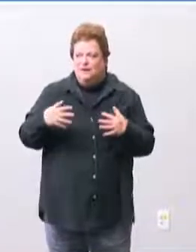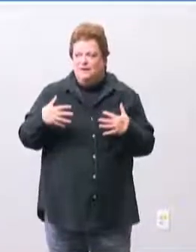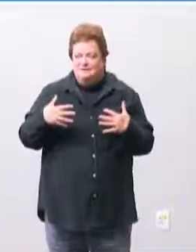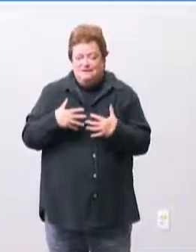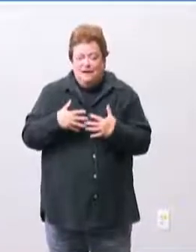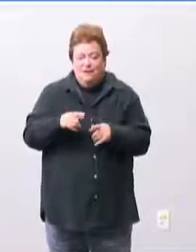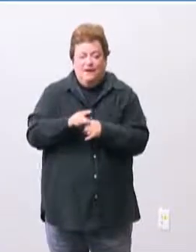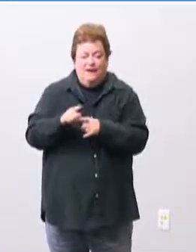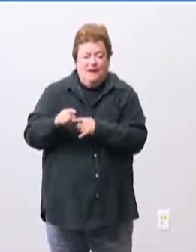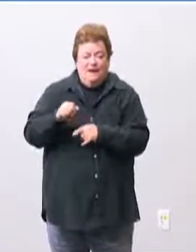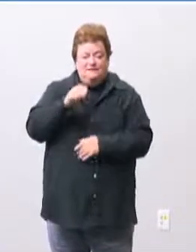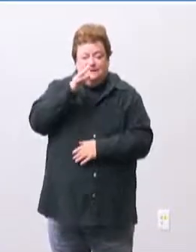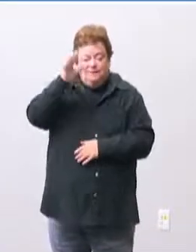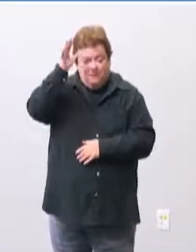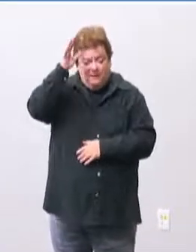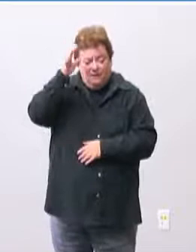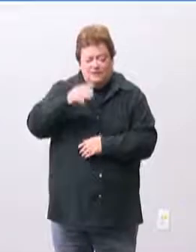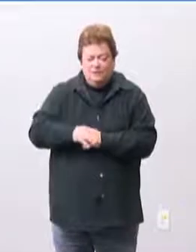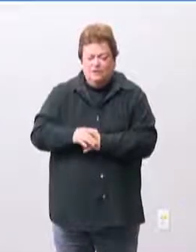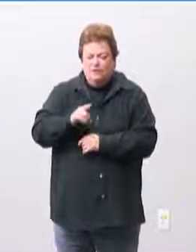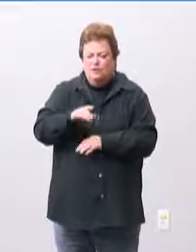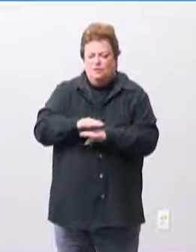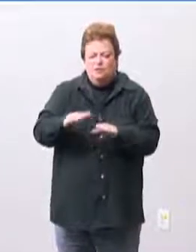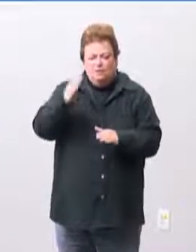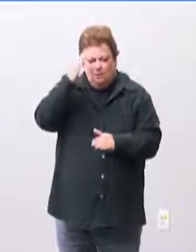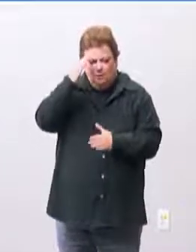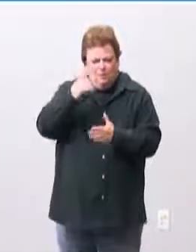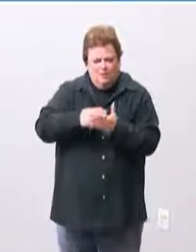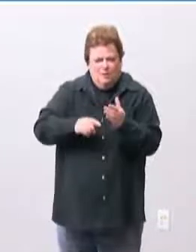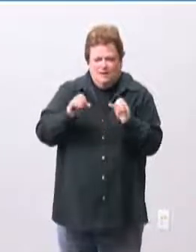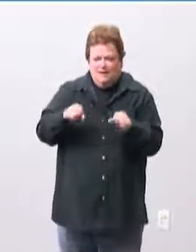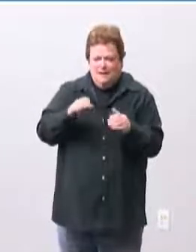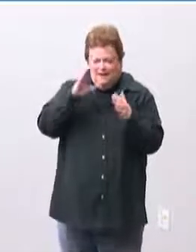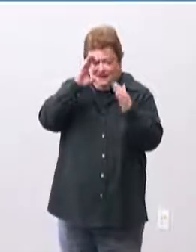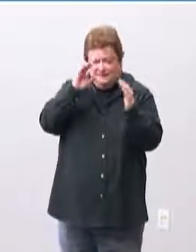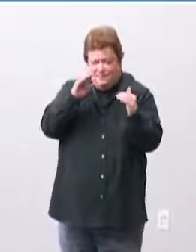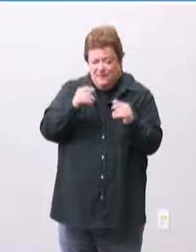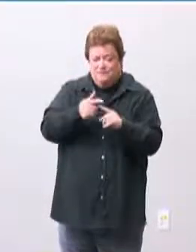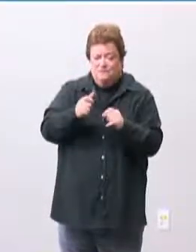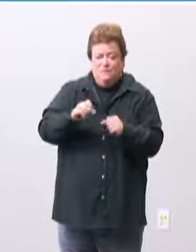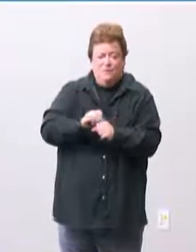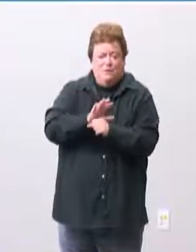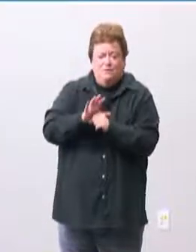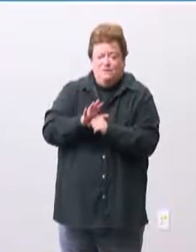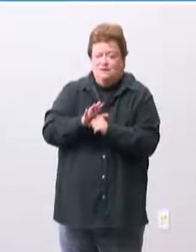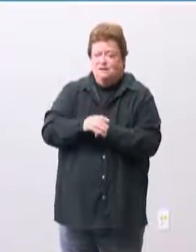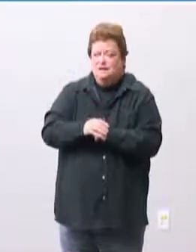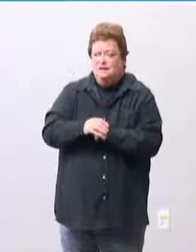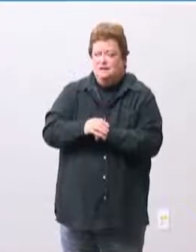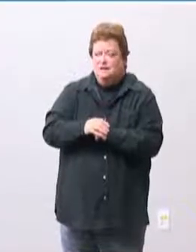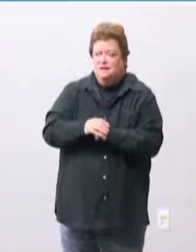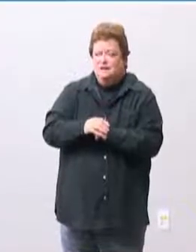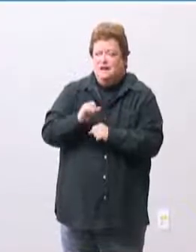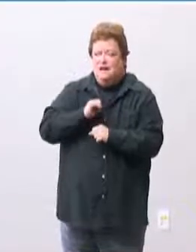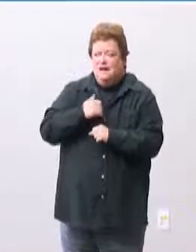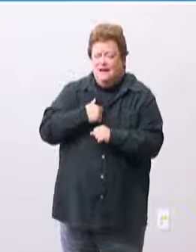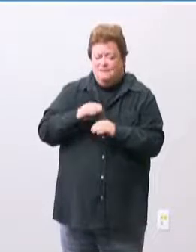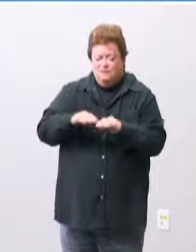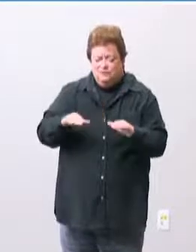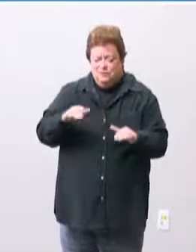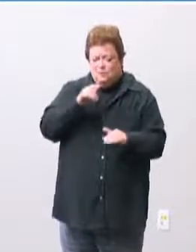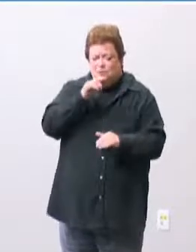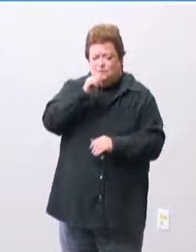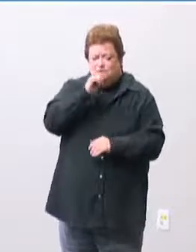parent, you don't know what to expect from COVID. I have children that suffer